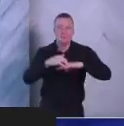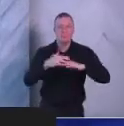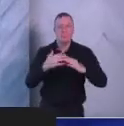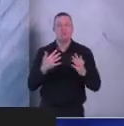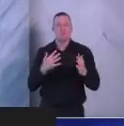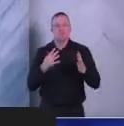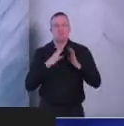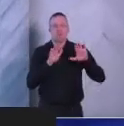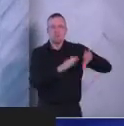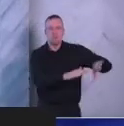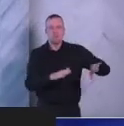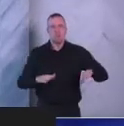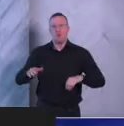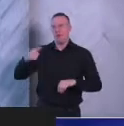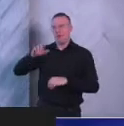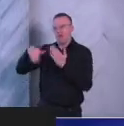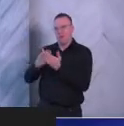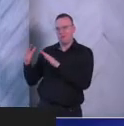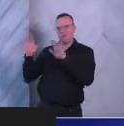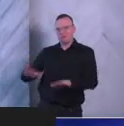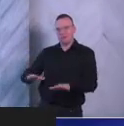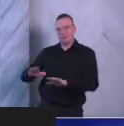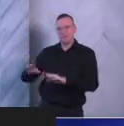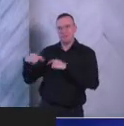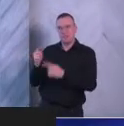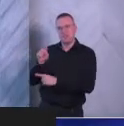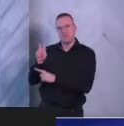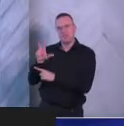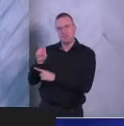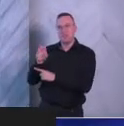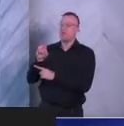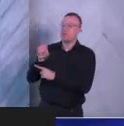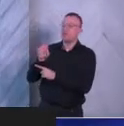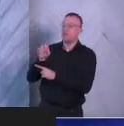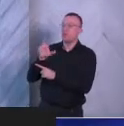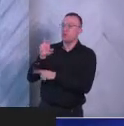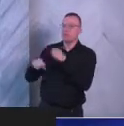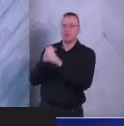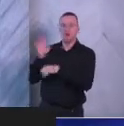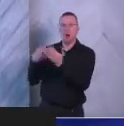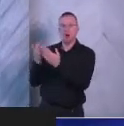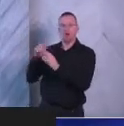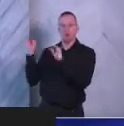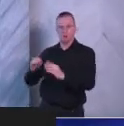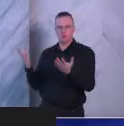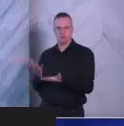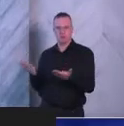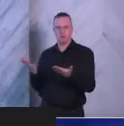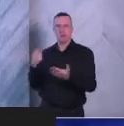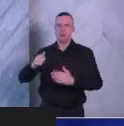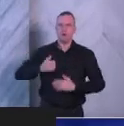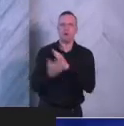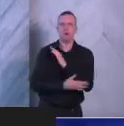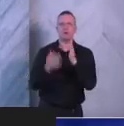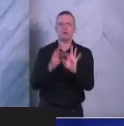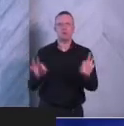here over the last 250 to 300 years. We are a country of immigration. We are a country of celebrating our differences,